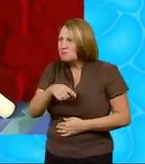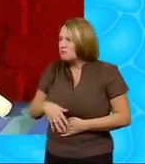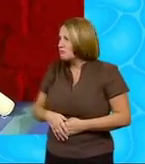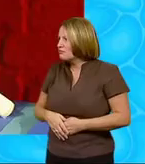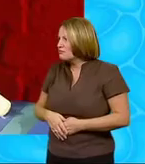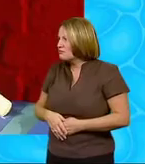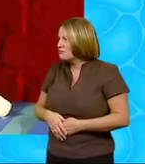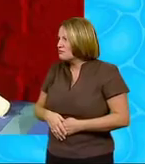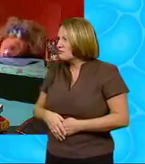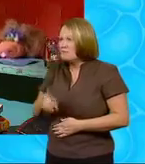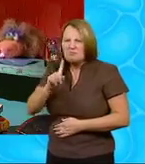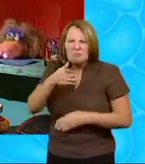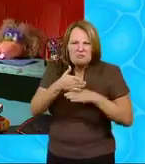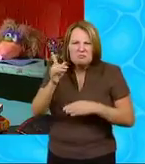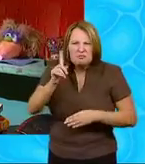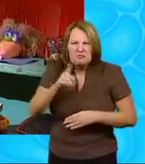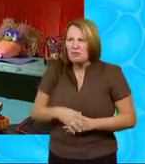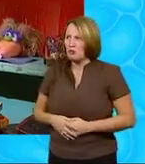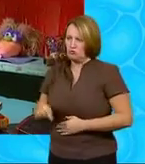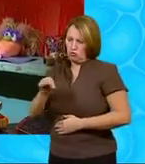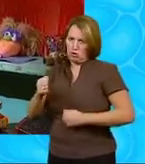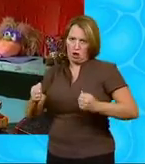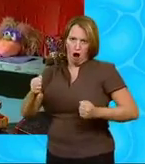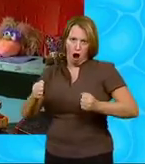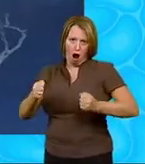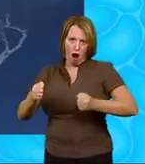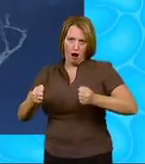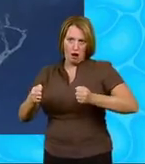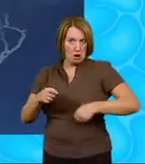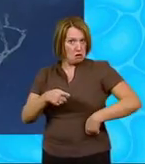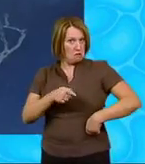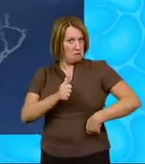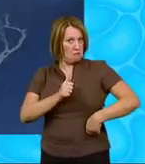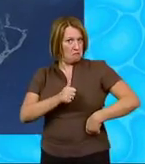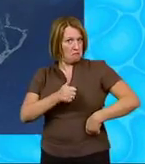What? What are you doing, Scrib? I'm doing a car. That's it.